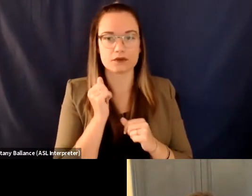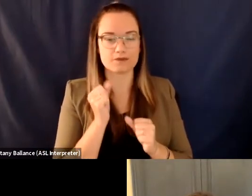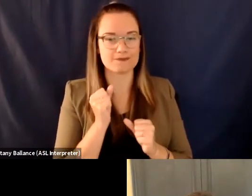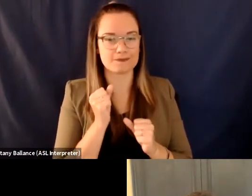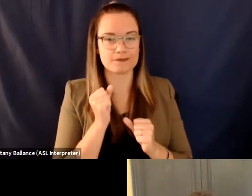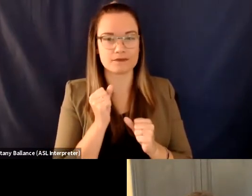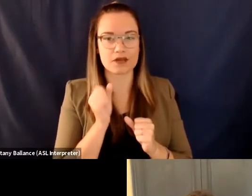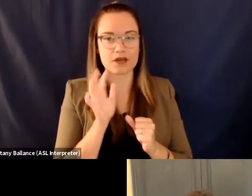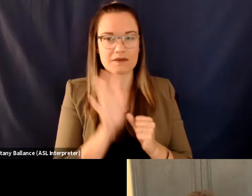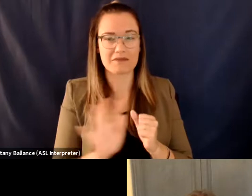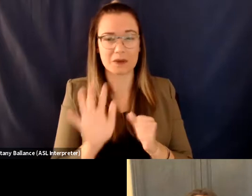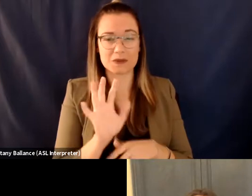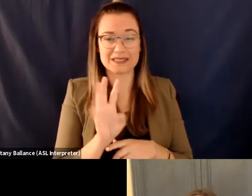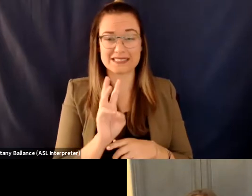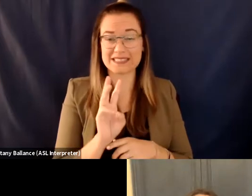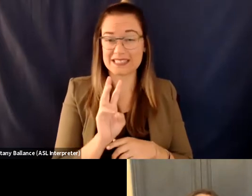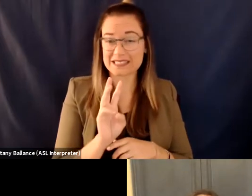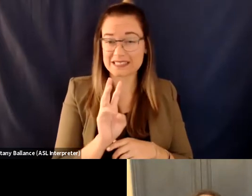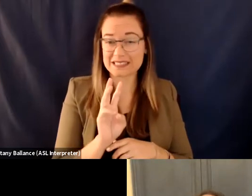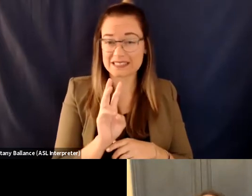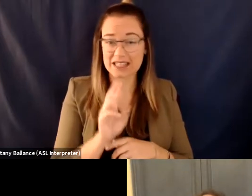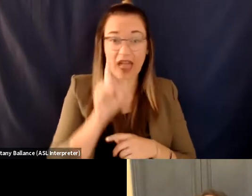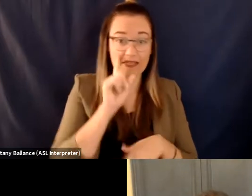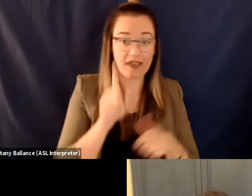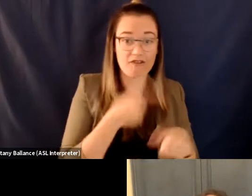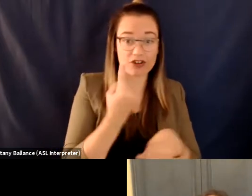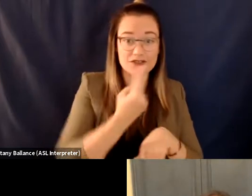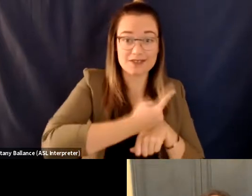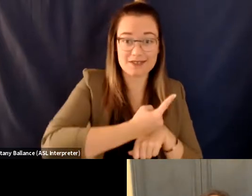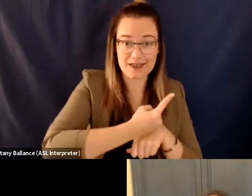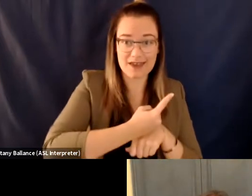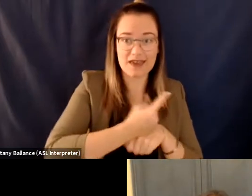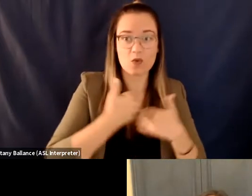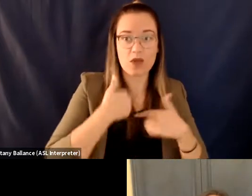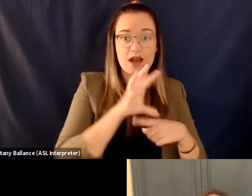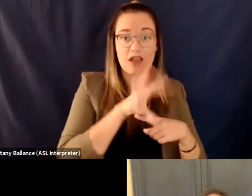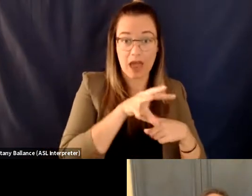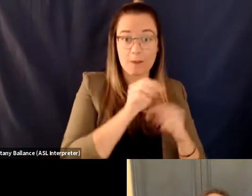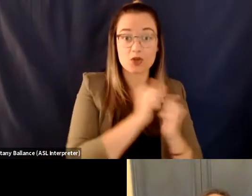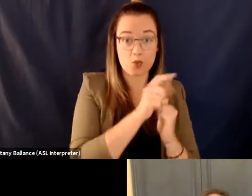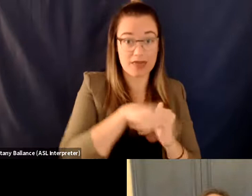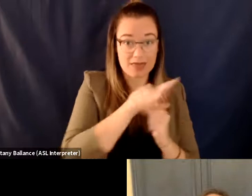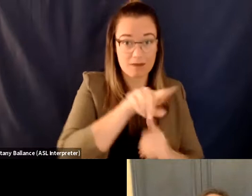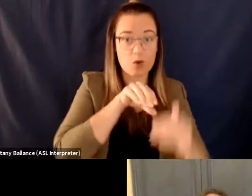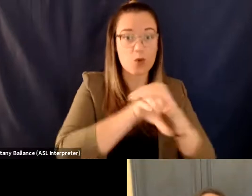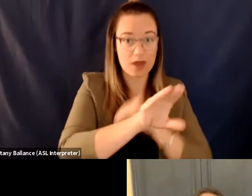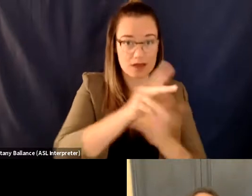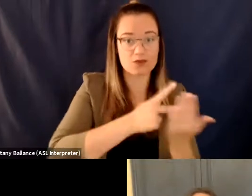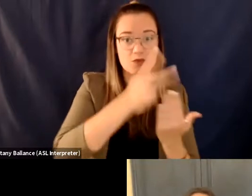I'd say about six. We ended up on day one. We had cameras with them going into the